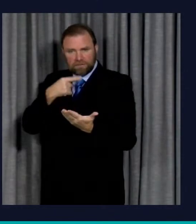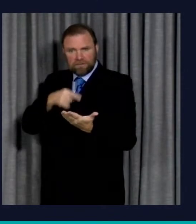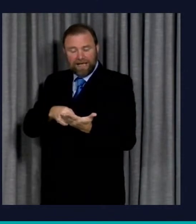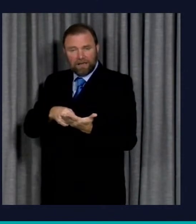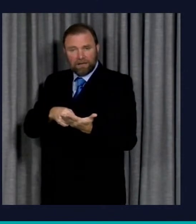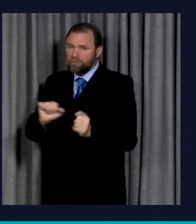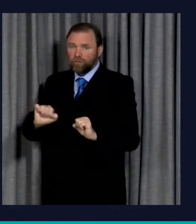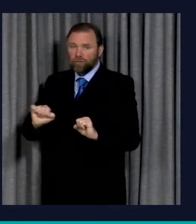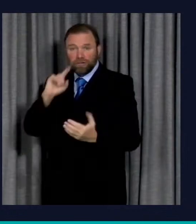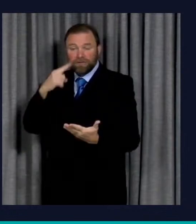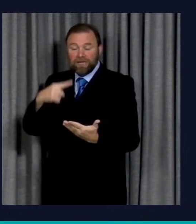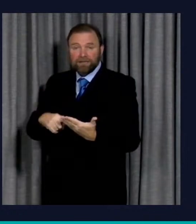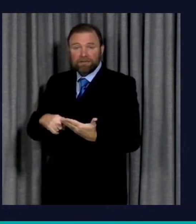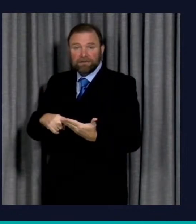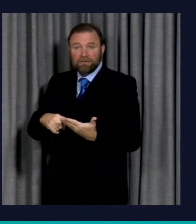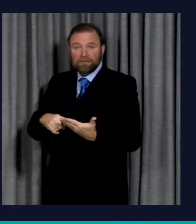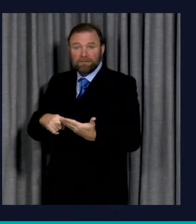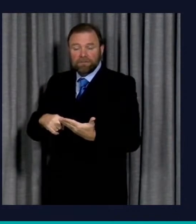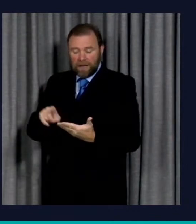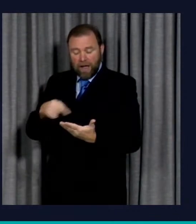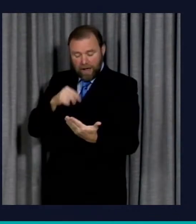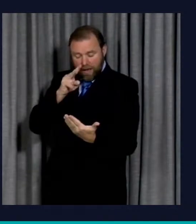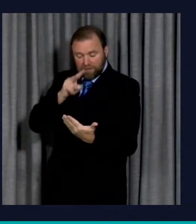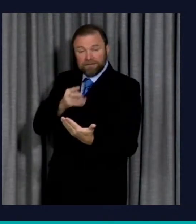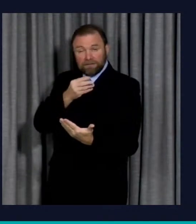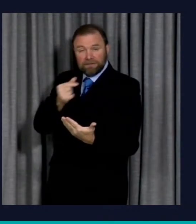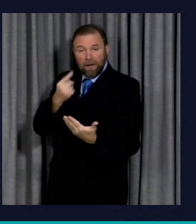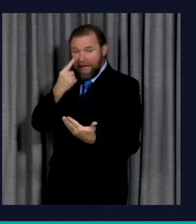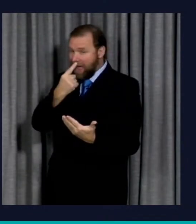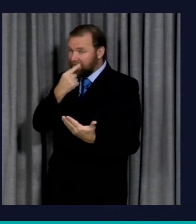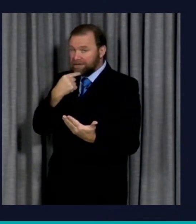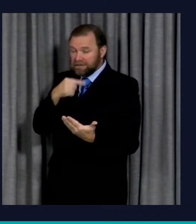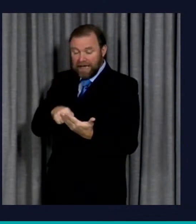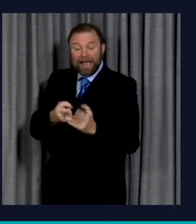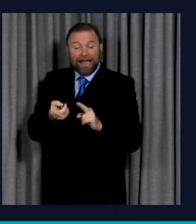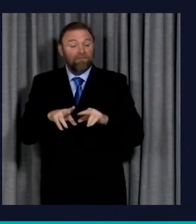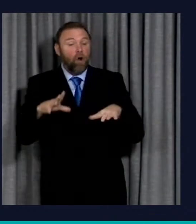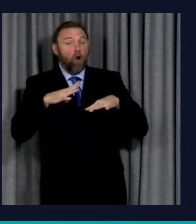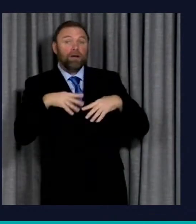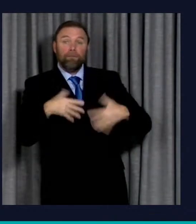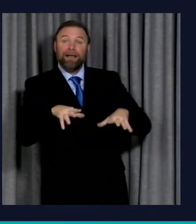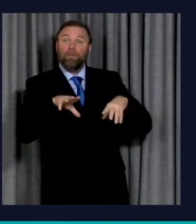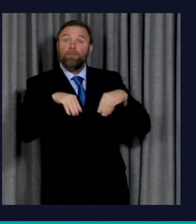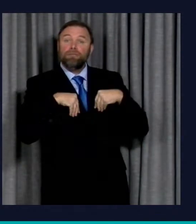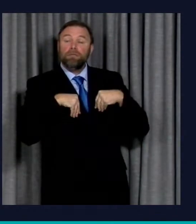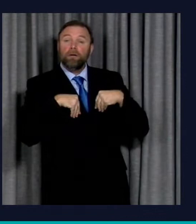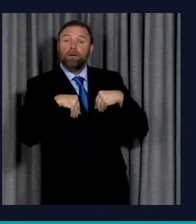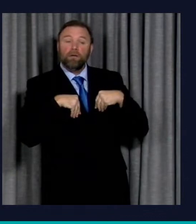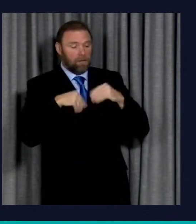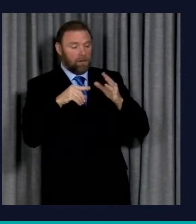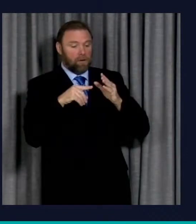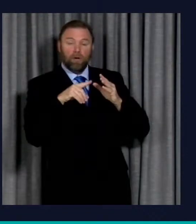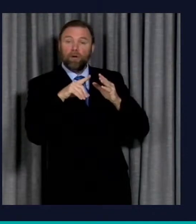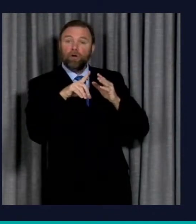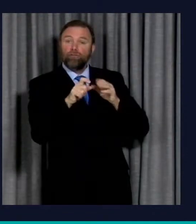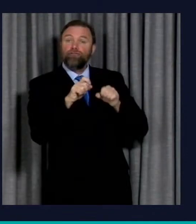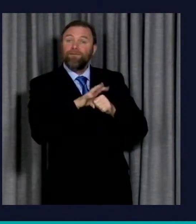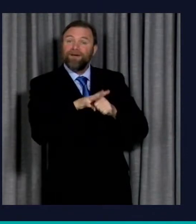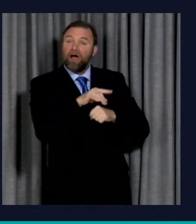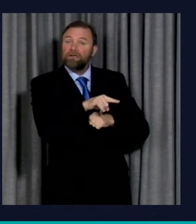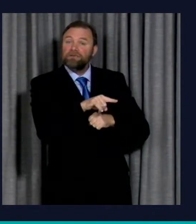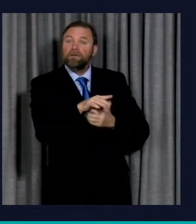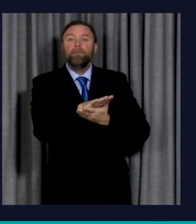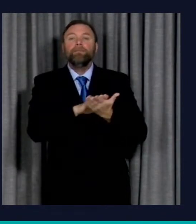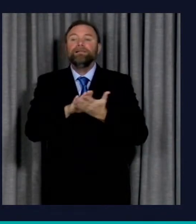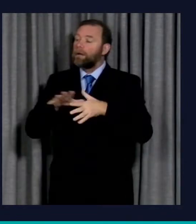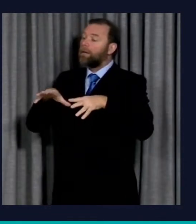suggests that if you have already been infected by coronavirus, it may be that Omicron will not be as severe as the first